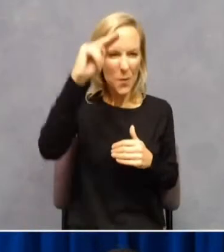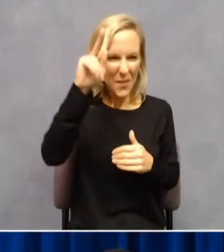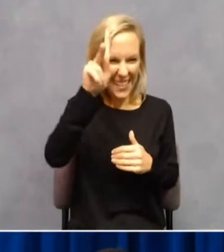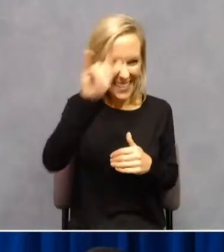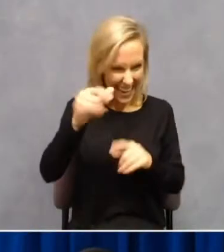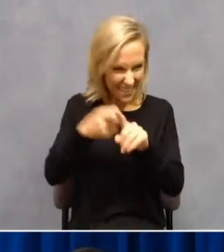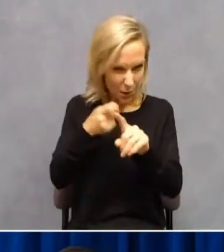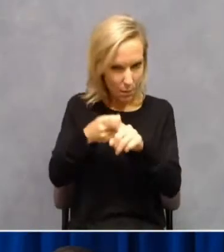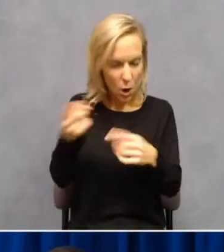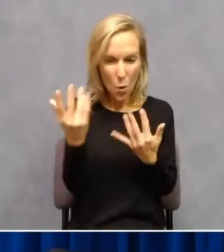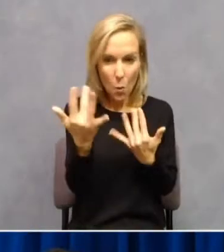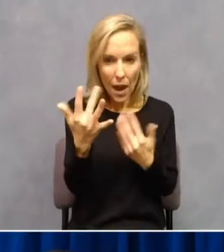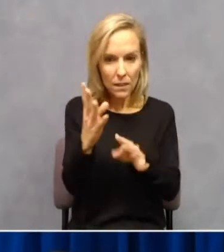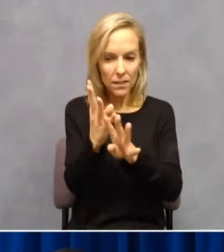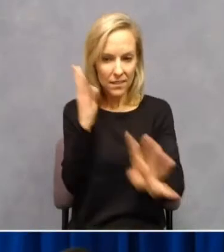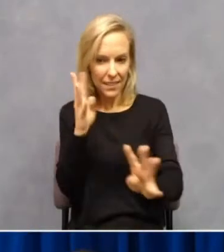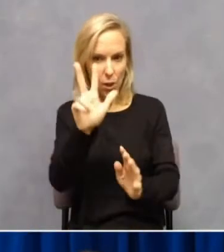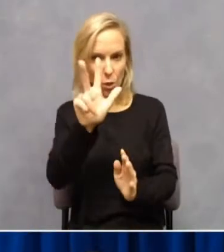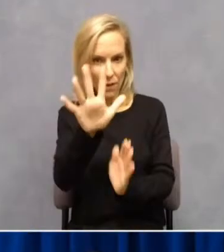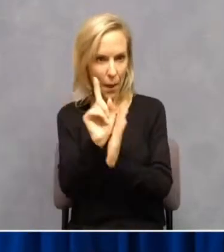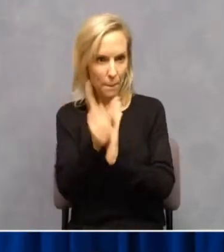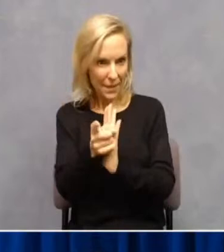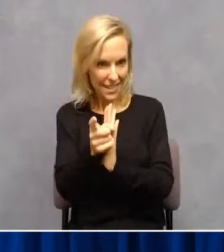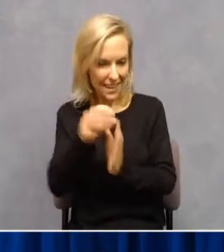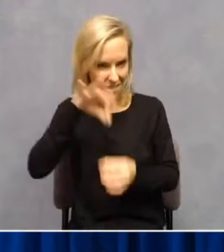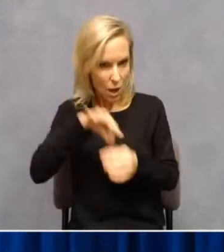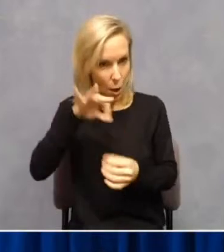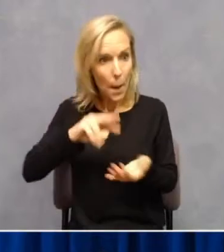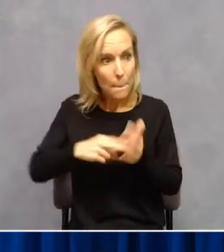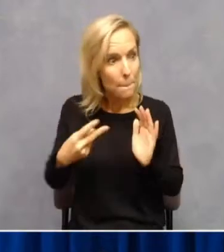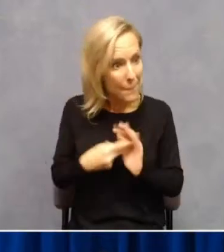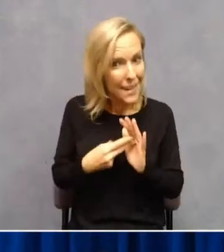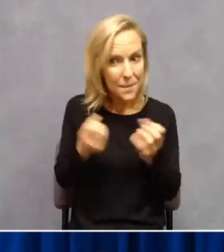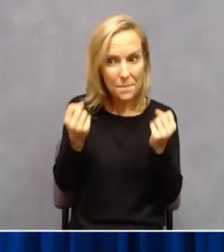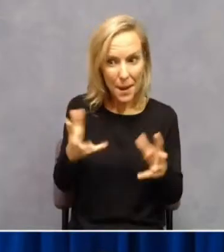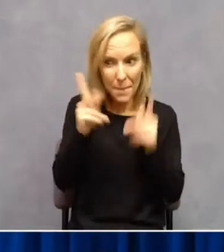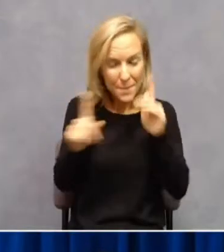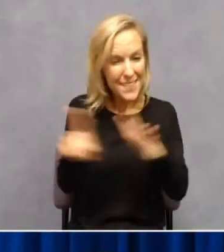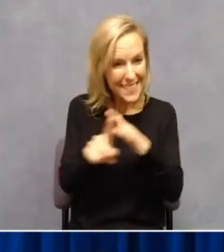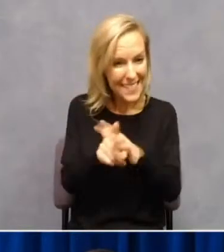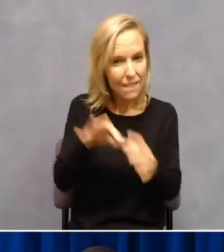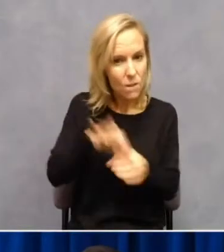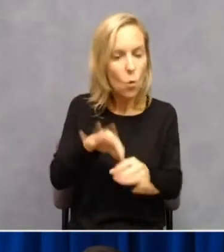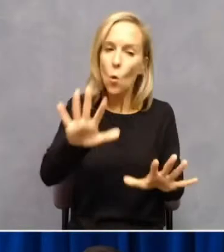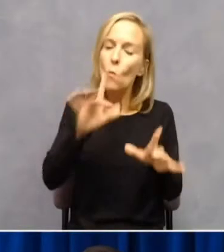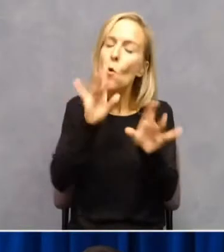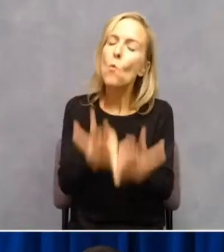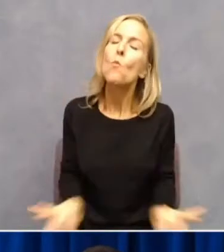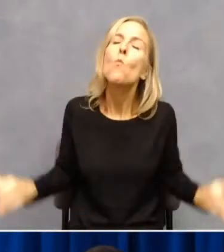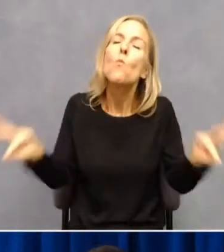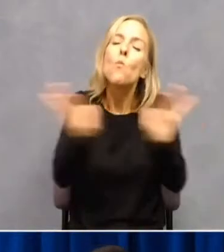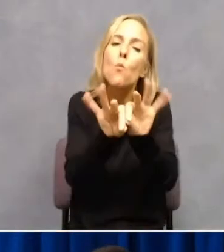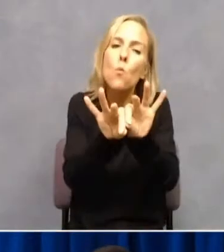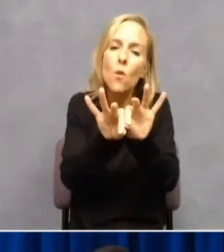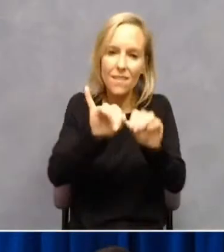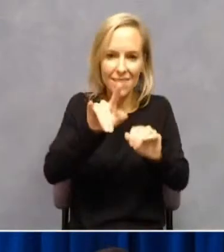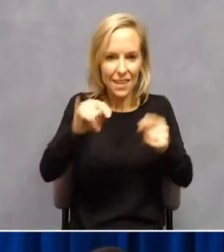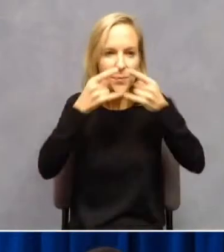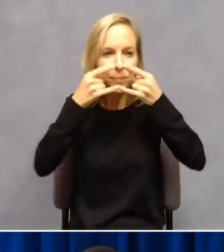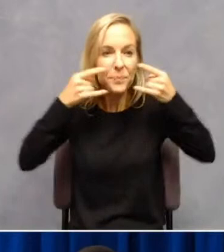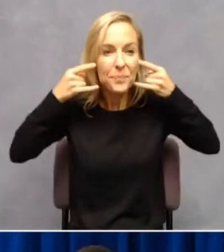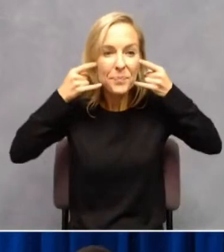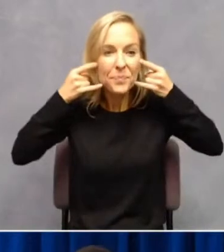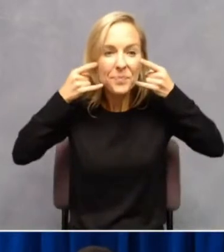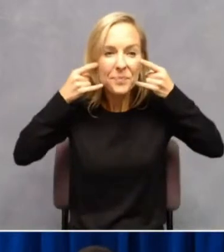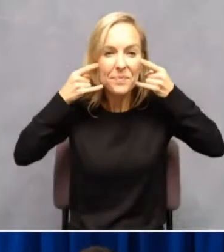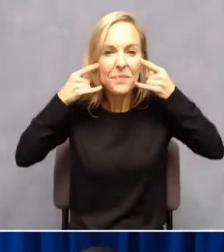vote today, which means we're having good turnout thus far, but says it was well worth it, and he is masked up. And let me say, the pictures that